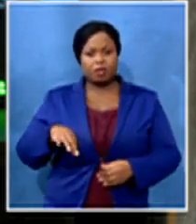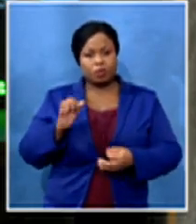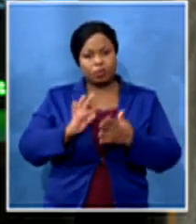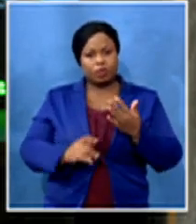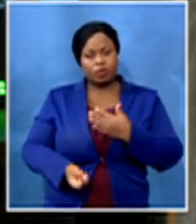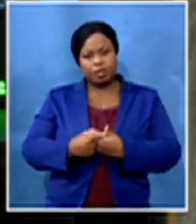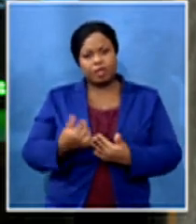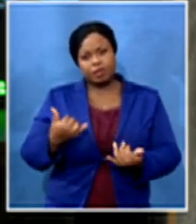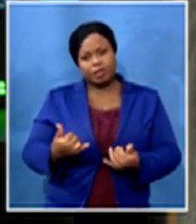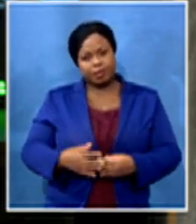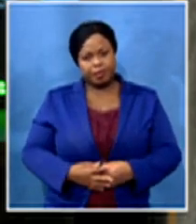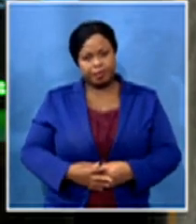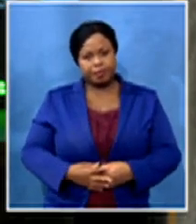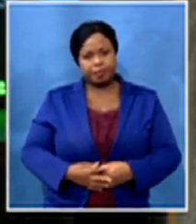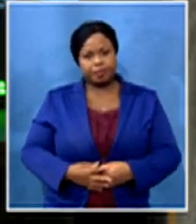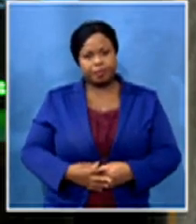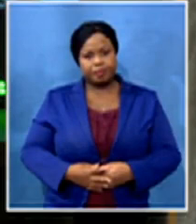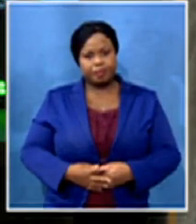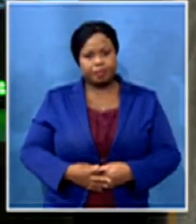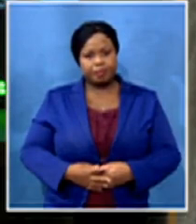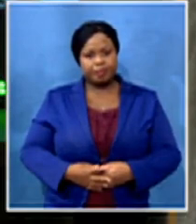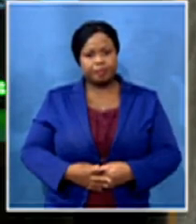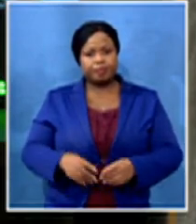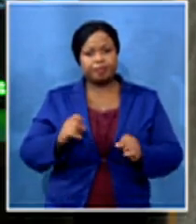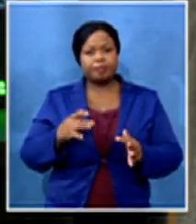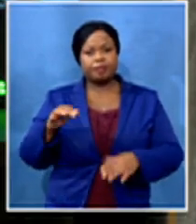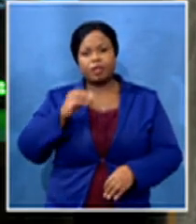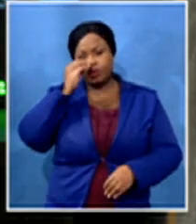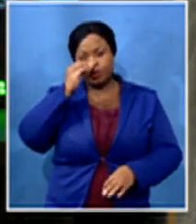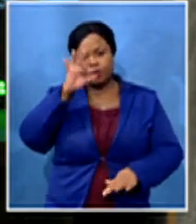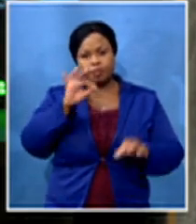throughout the day, so stay updated with that one. All right, that wraps up our news here at 8 o'clock.